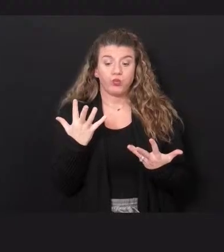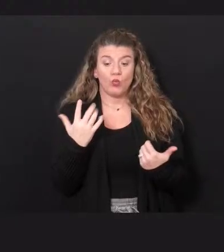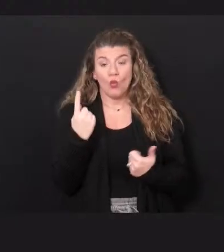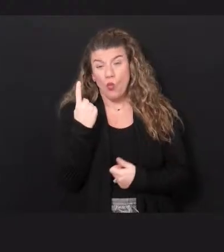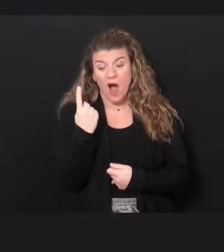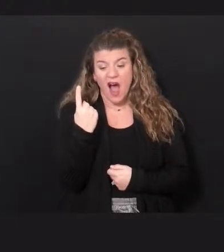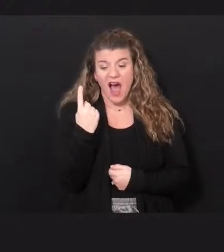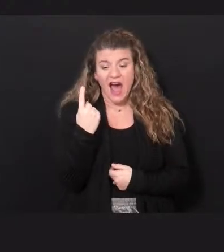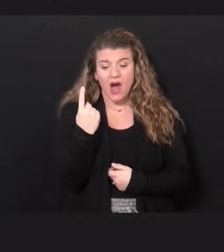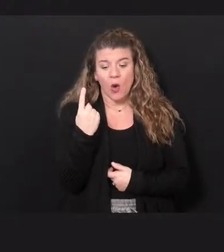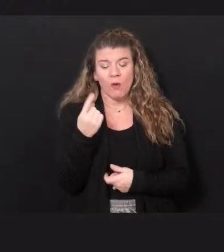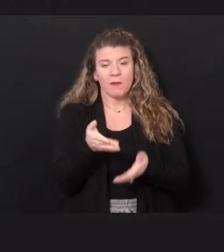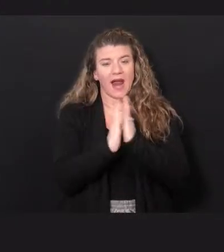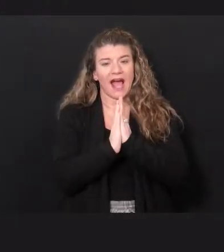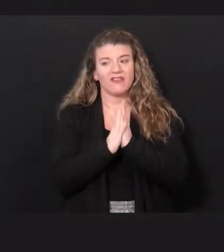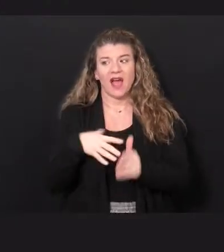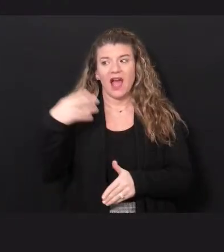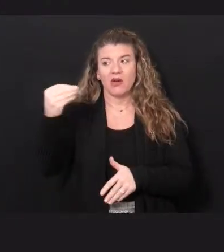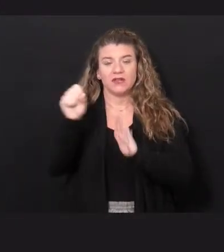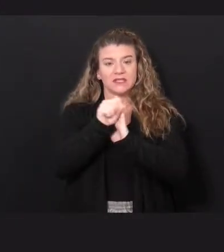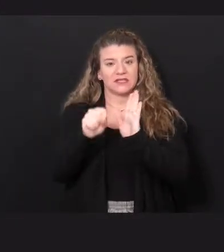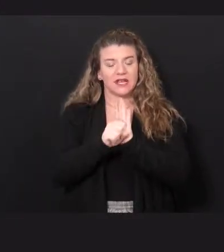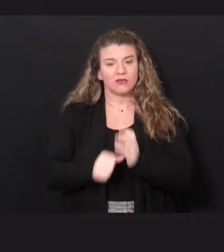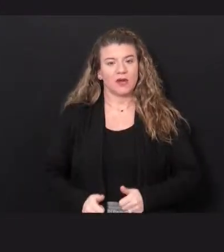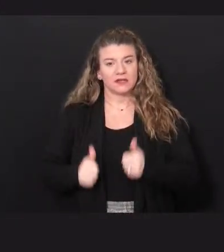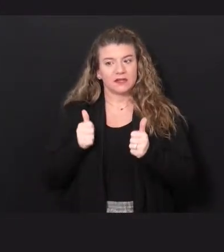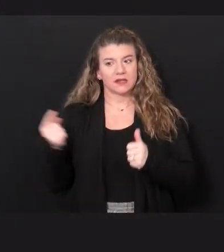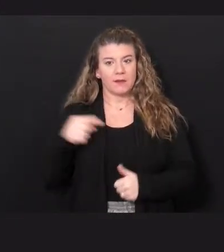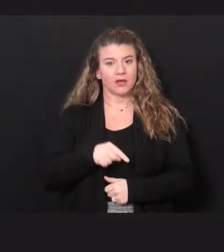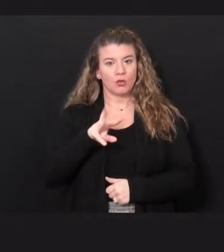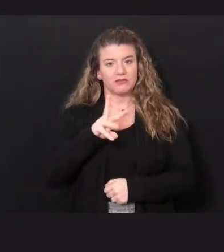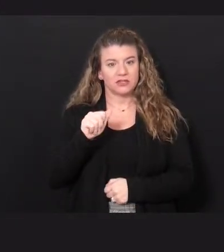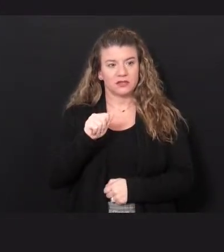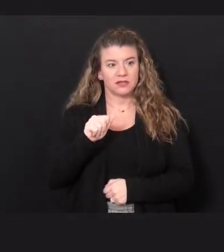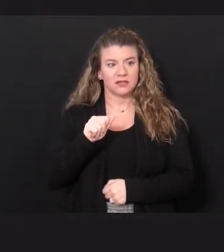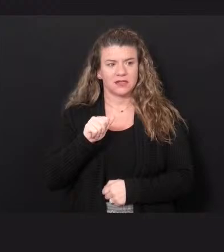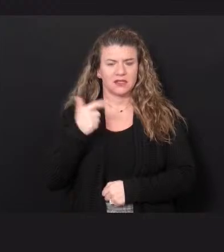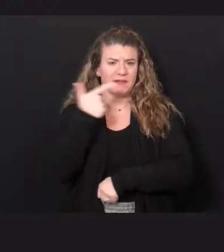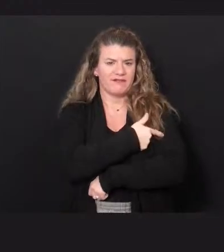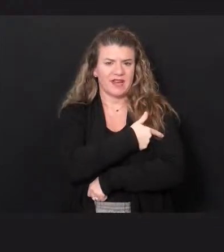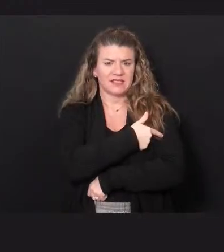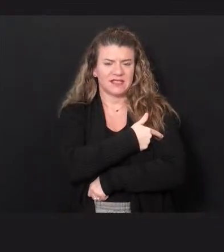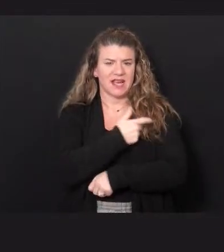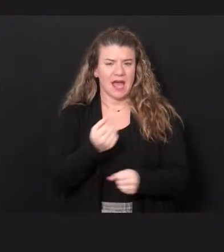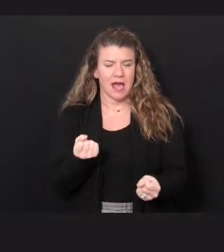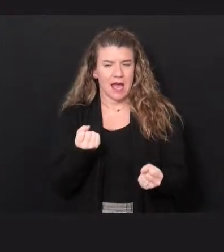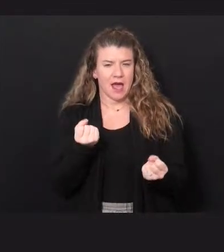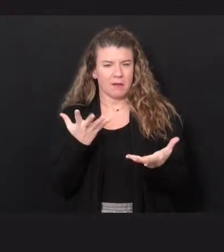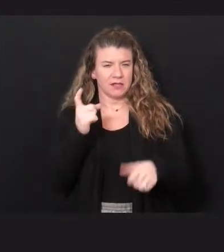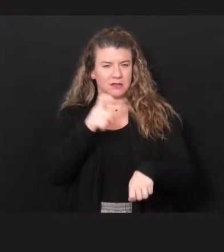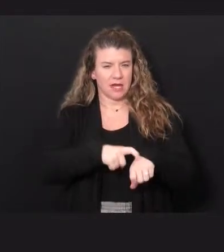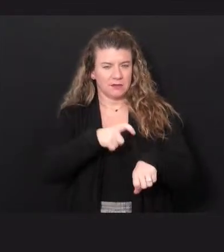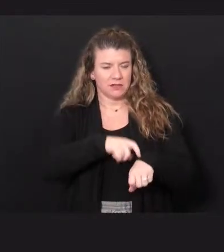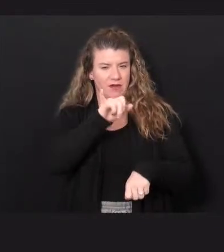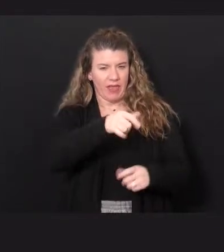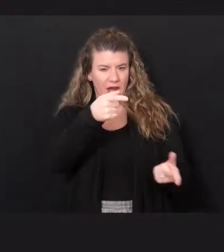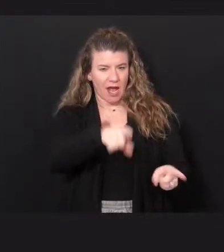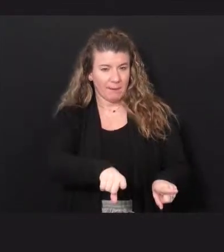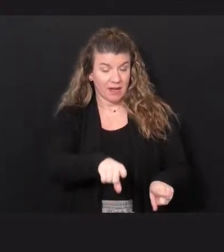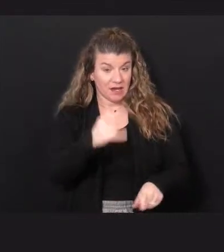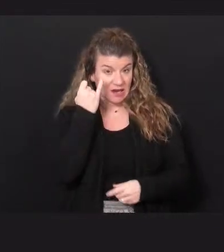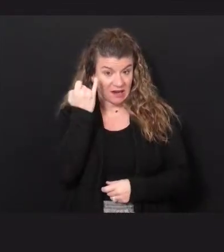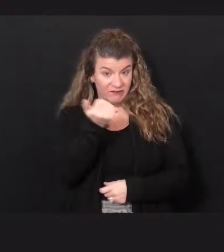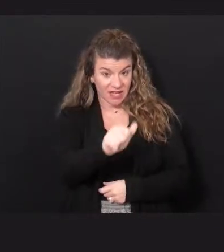We've been asked a lot about out-of-state residents coming into West Virginia to be vaccinated. How many instances of that are we having, if we've had any,